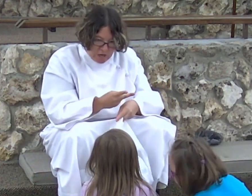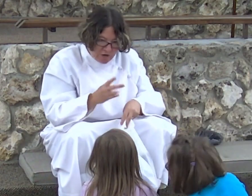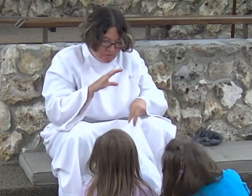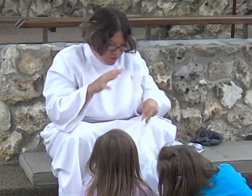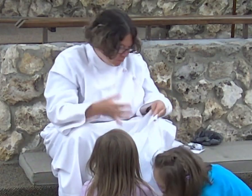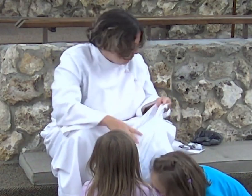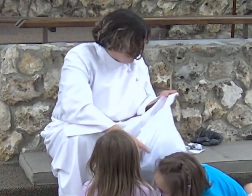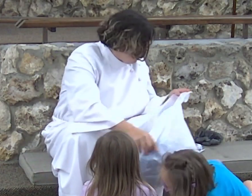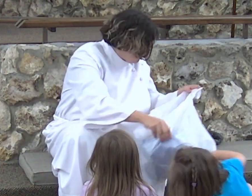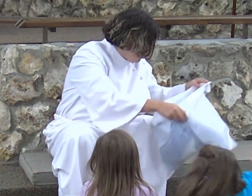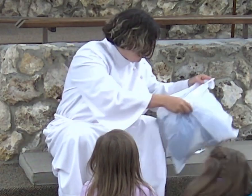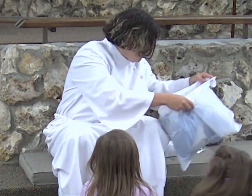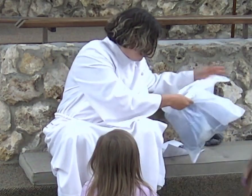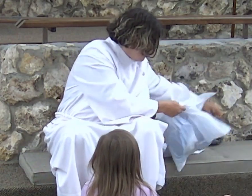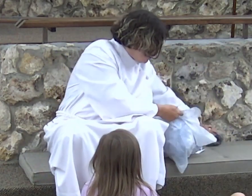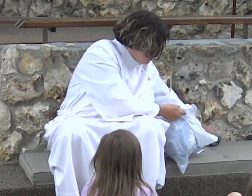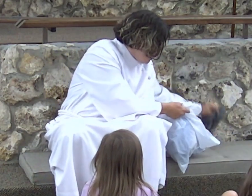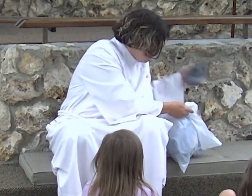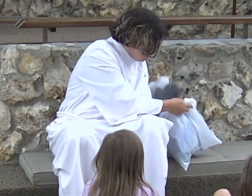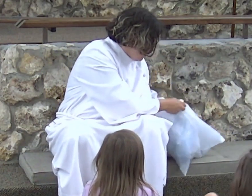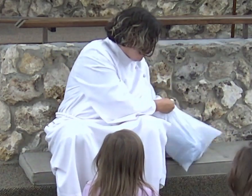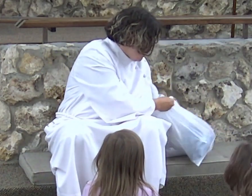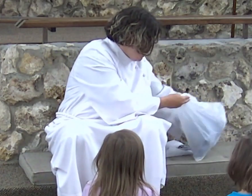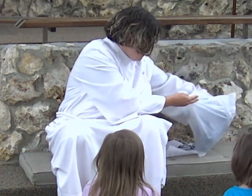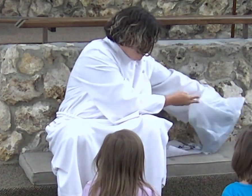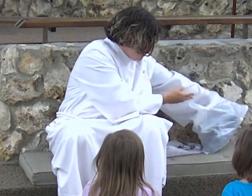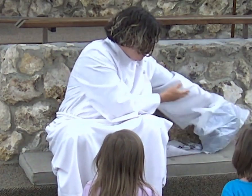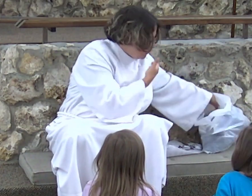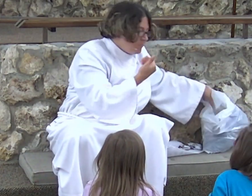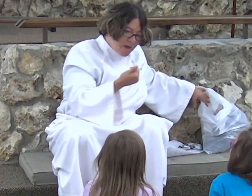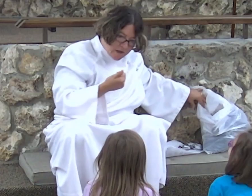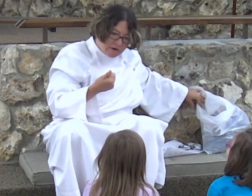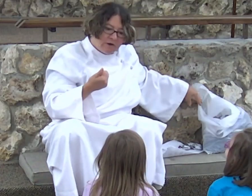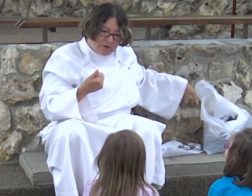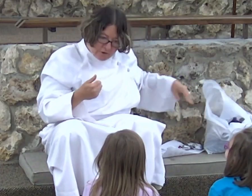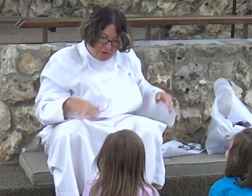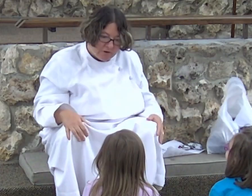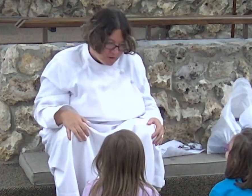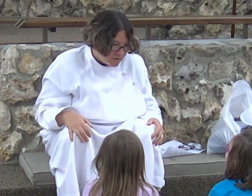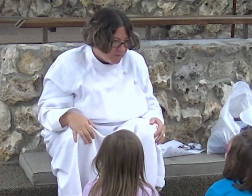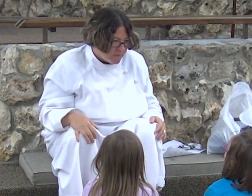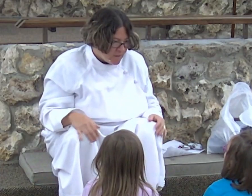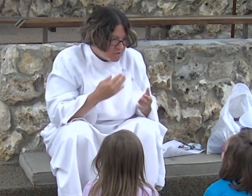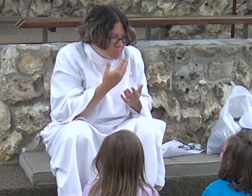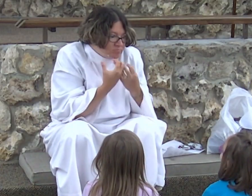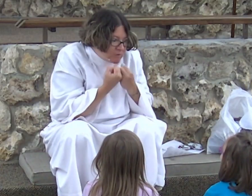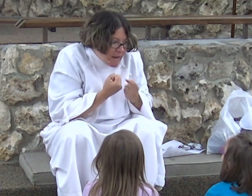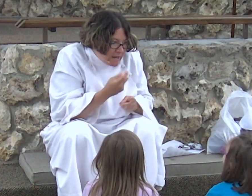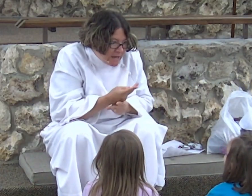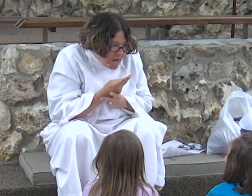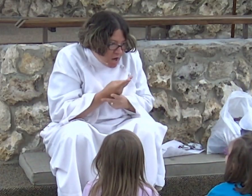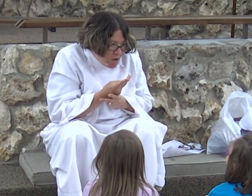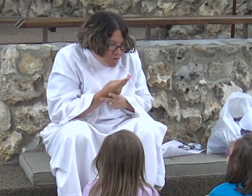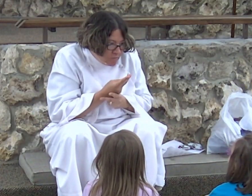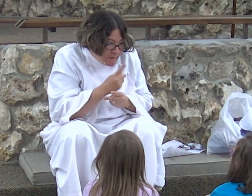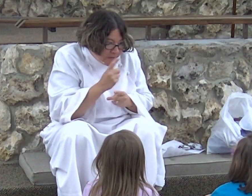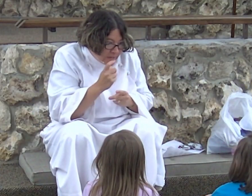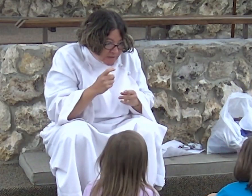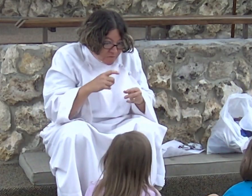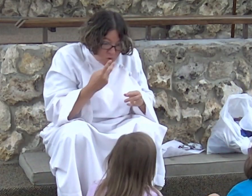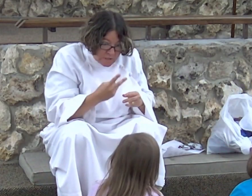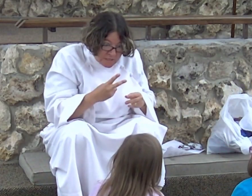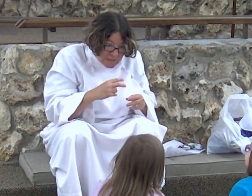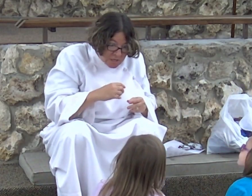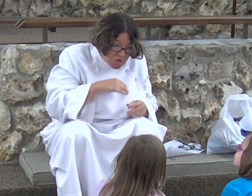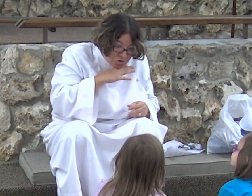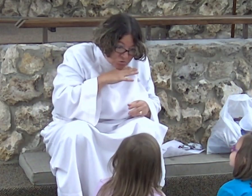Take care of our earth. Yeah, better. That's taking care of, because